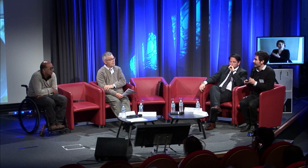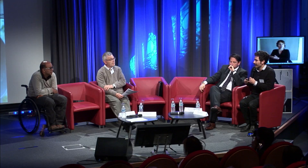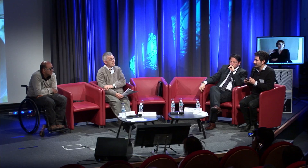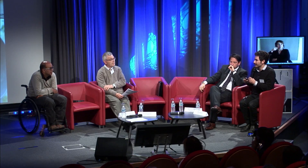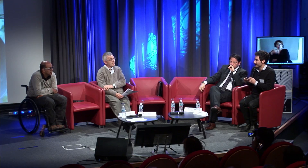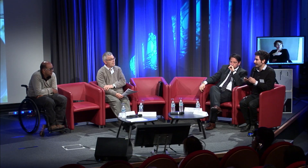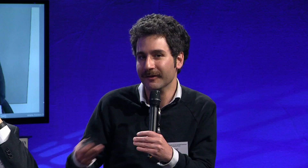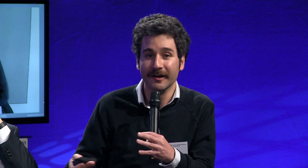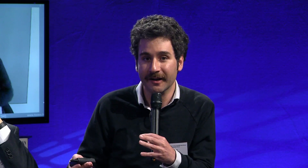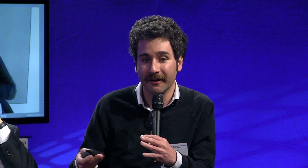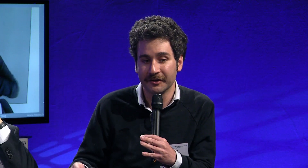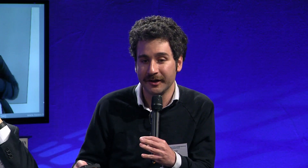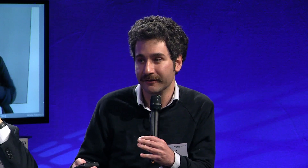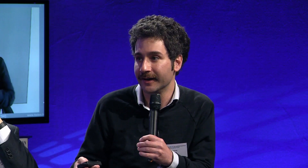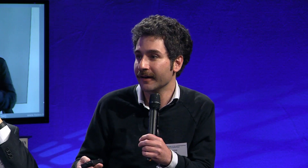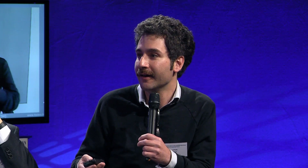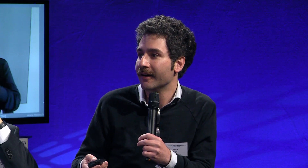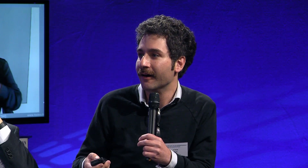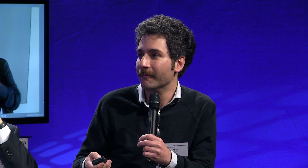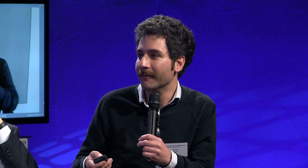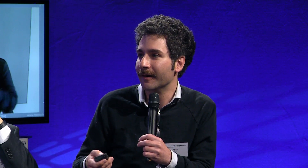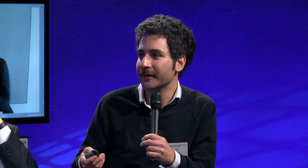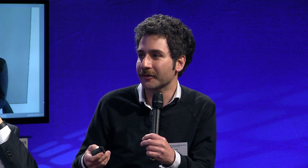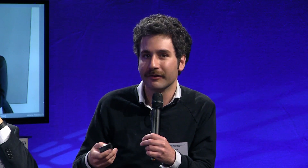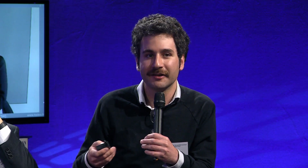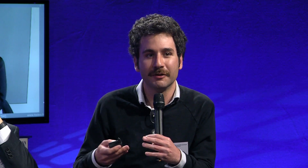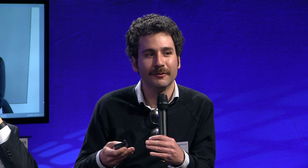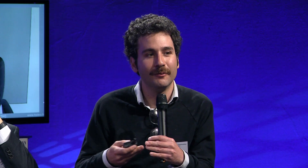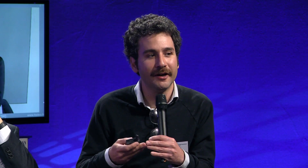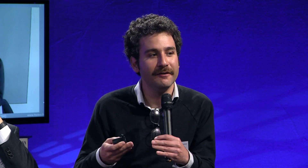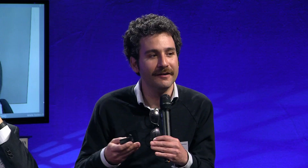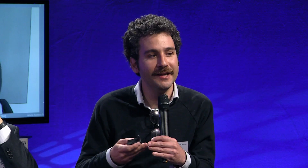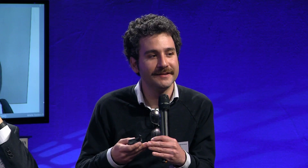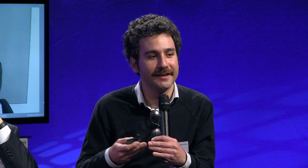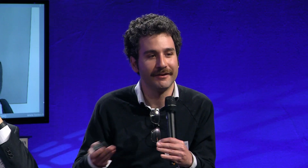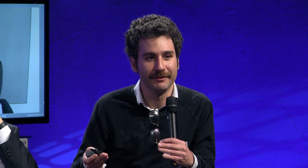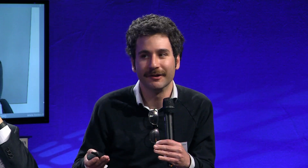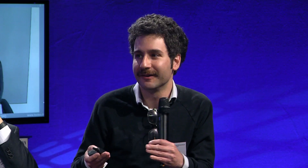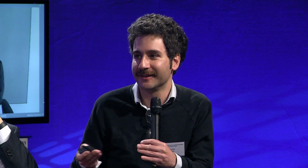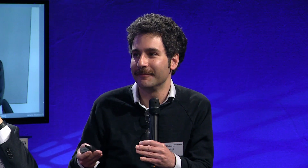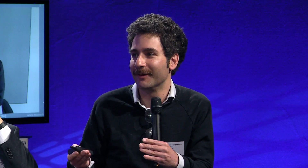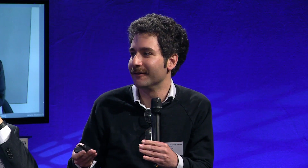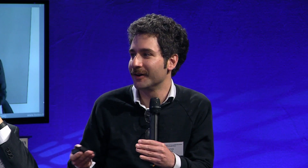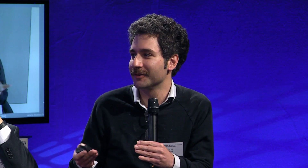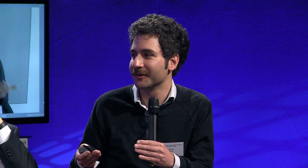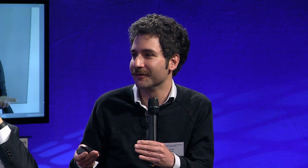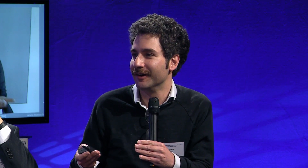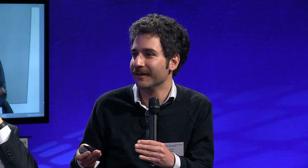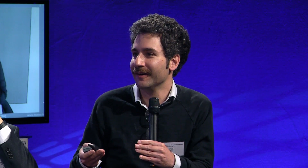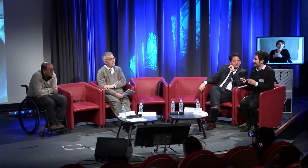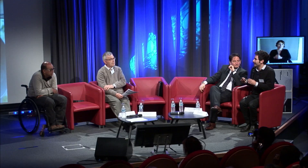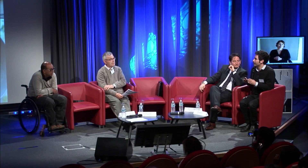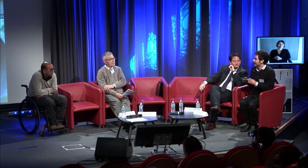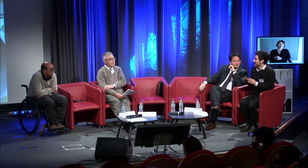city. So another trade-off here. And I sort of realized, well, we don't need to give everyone the same amount of time to cross the